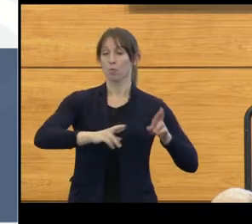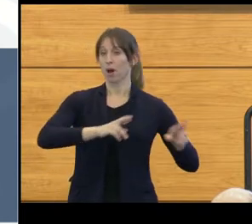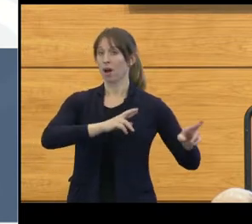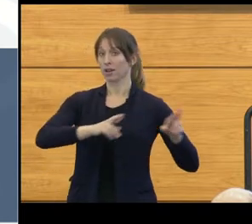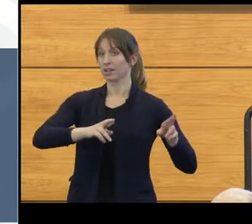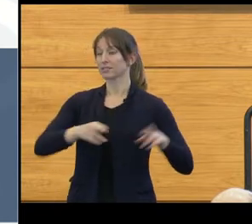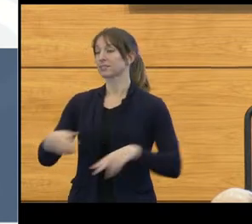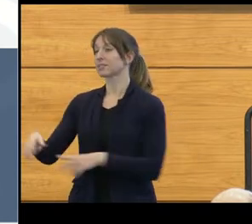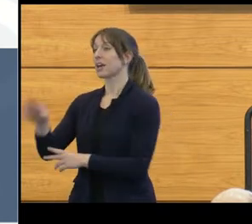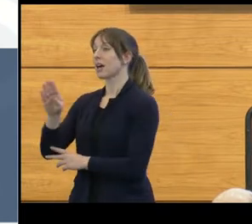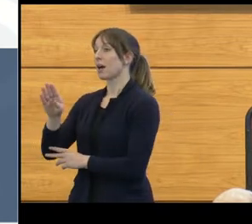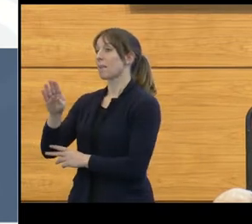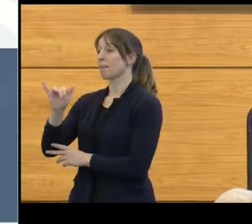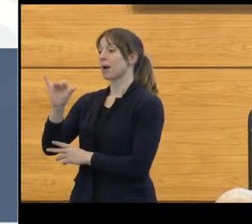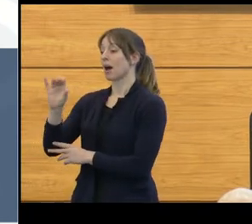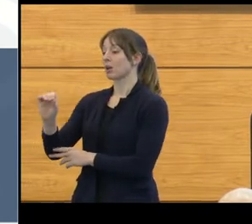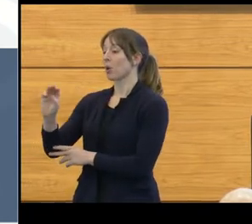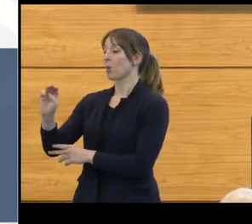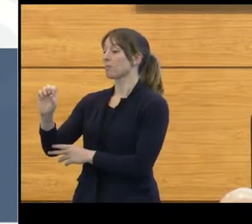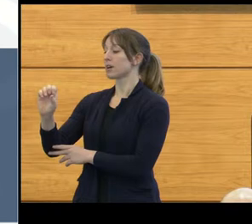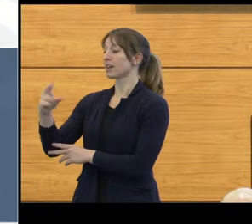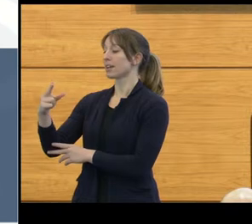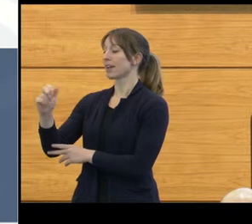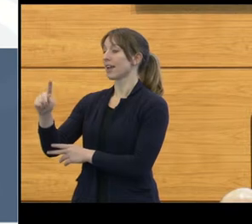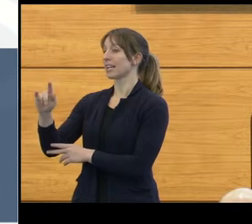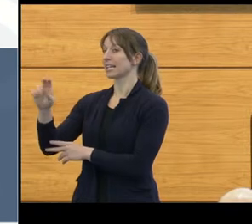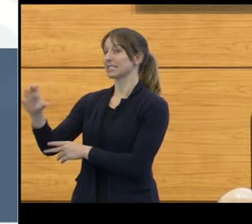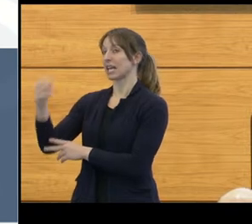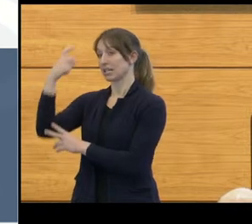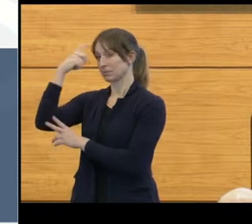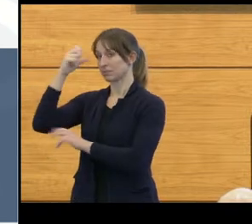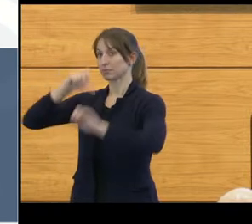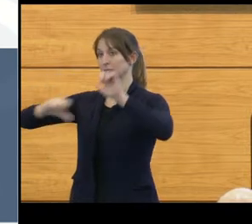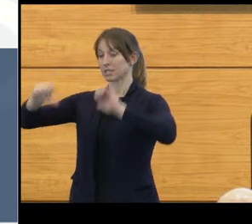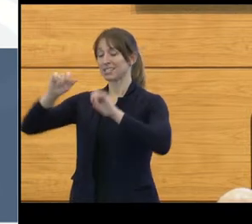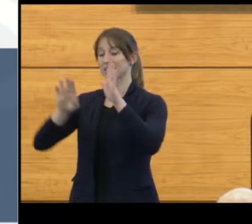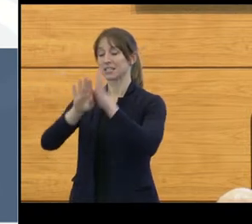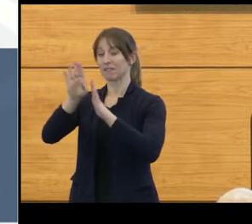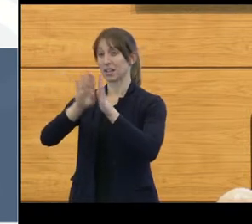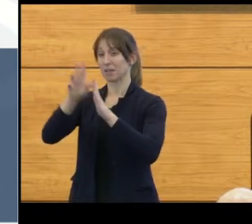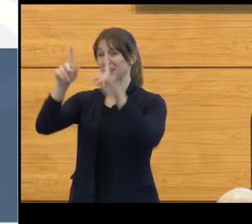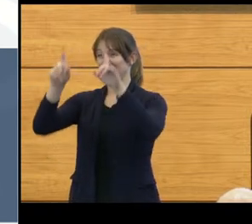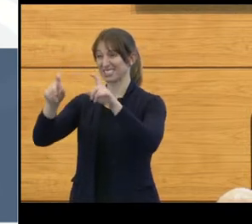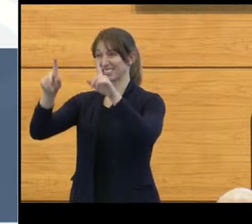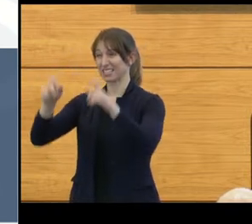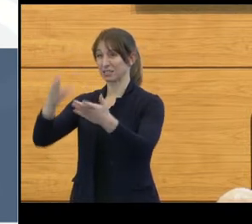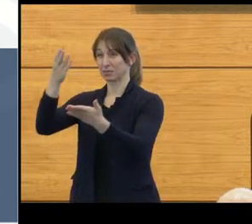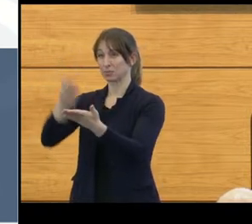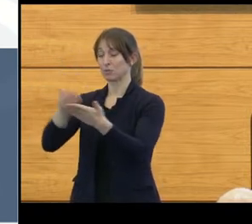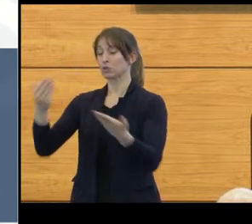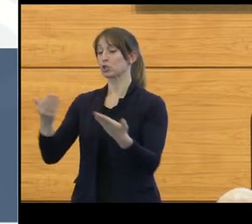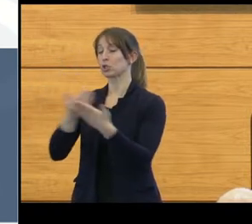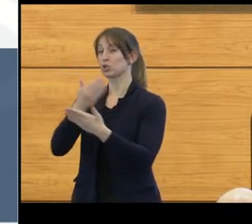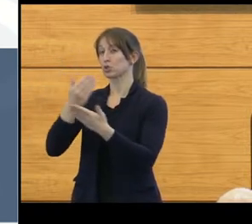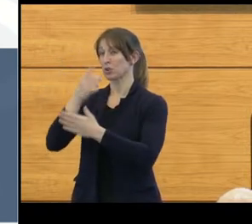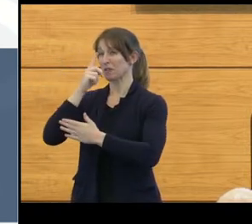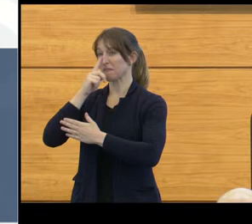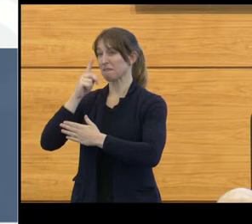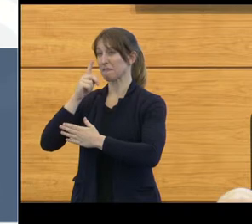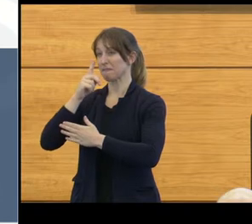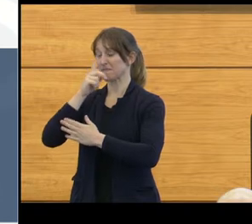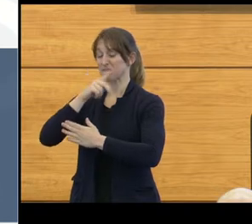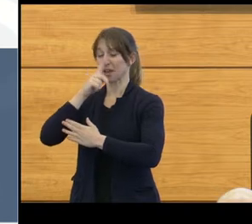and neuroscience to develop, build, test, and validate new prosthetic and